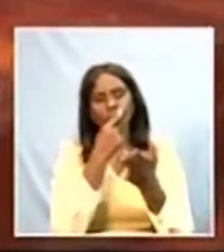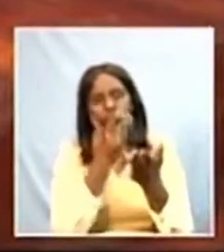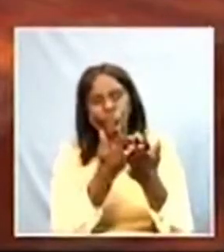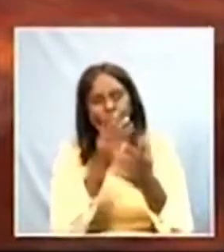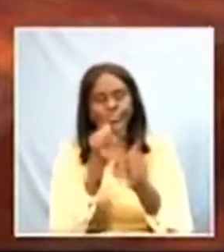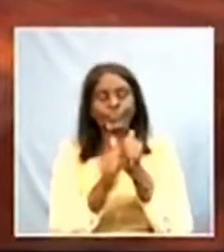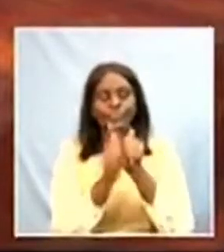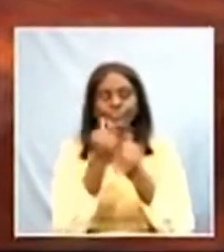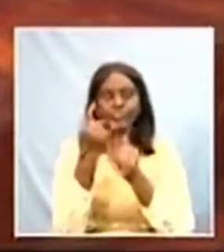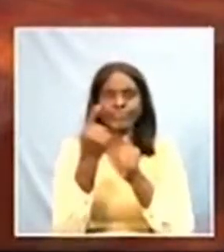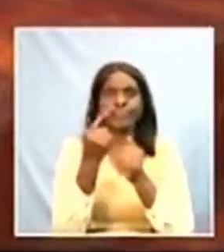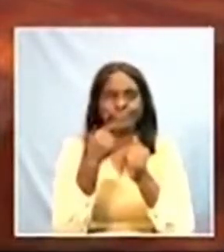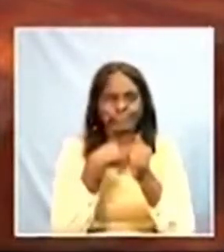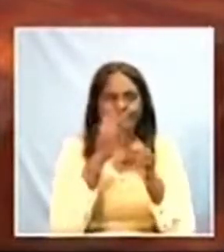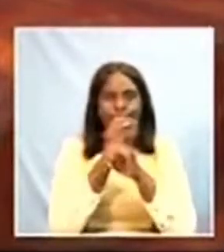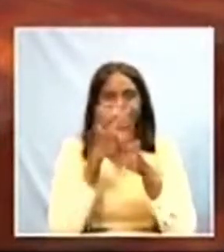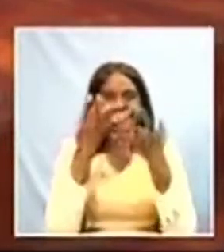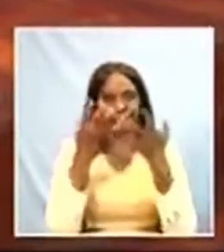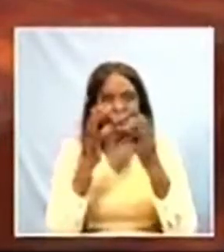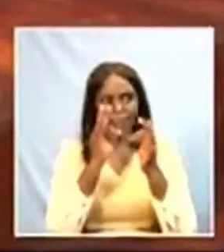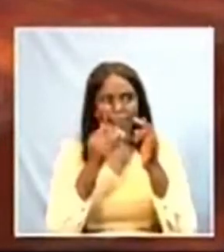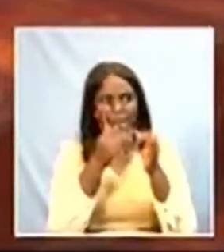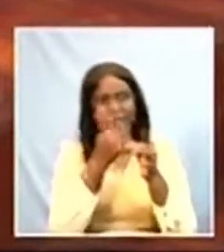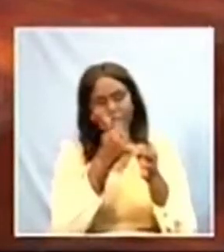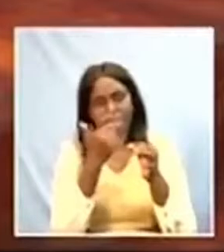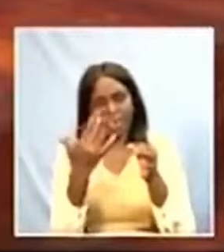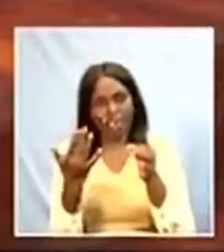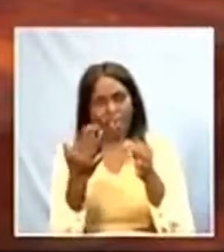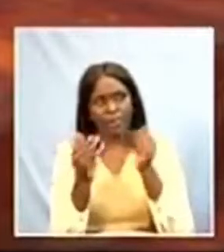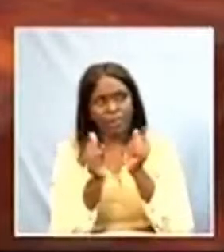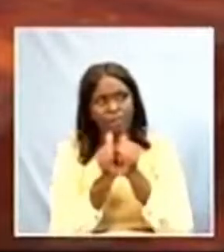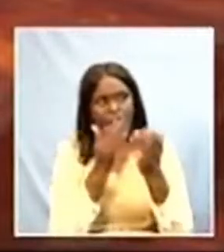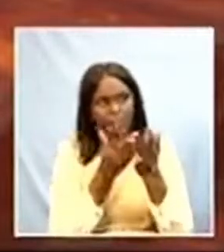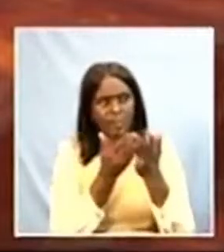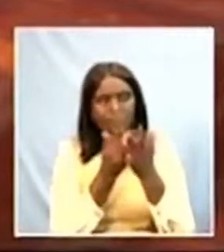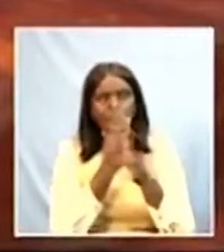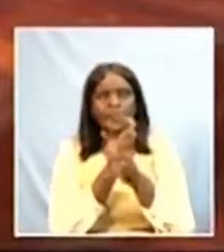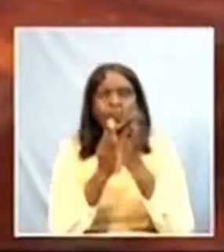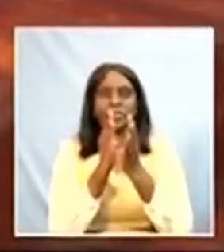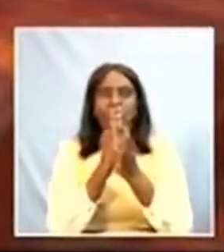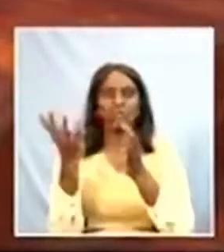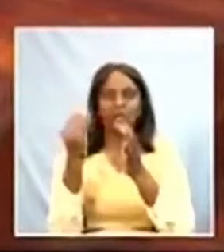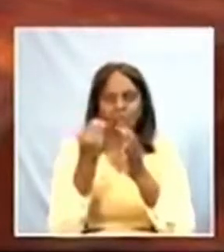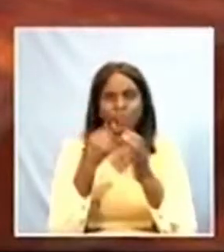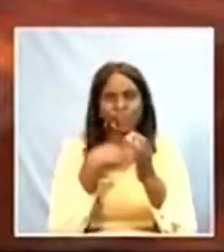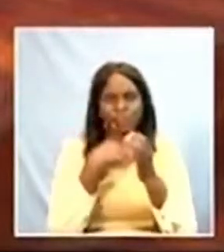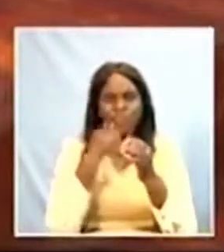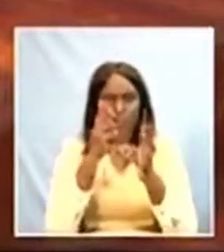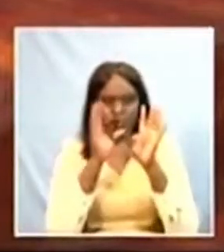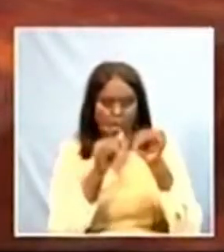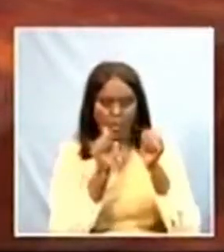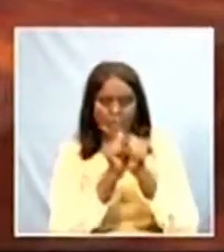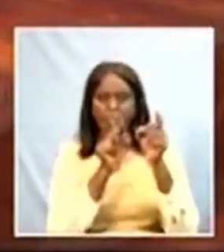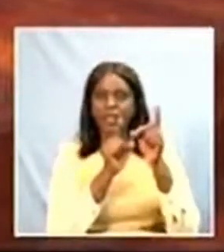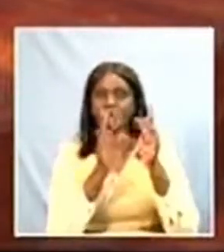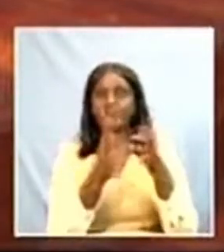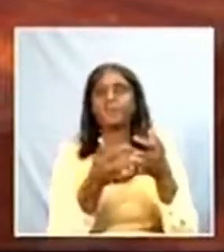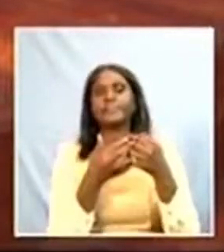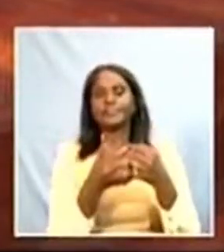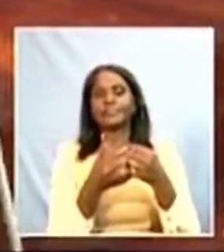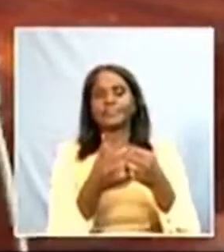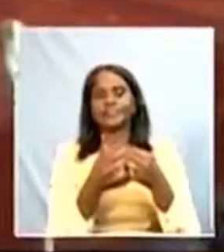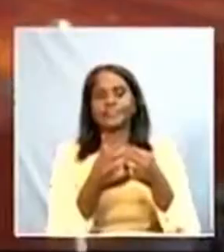one. Like I mentioned, if there's anything in terms of the contractor coming, I think I will leave this one with the director engineering.